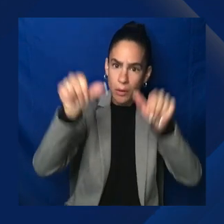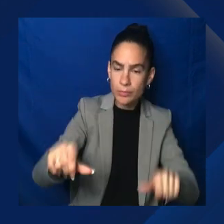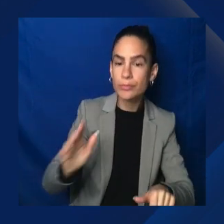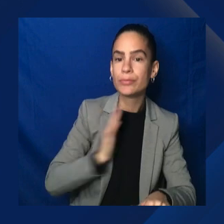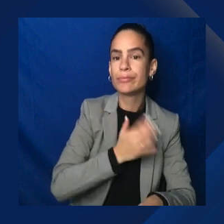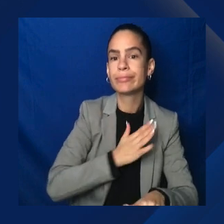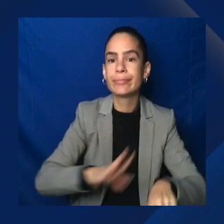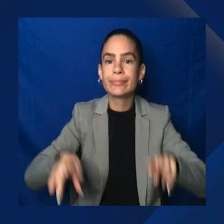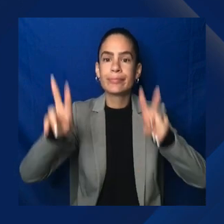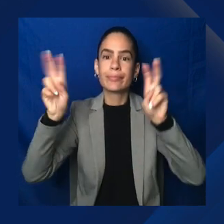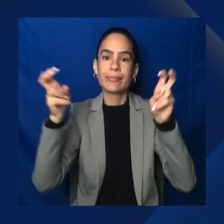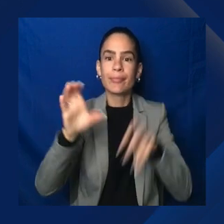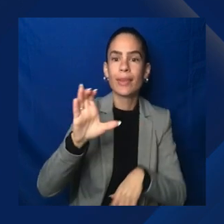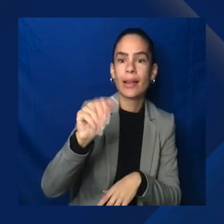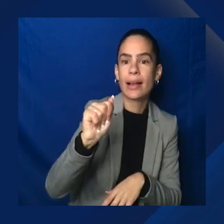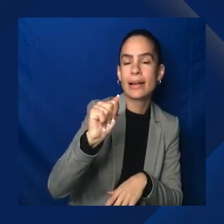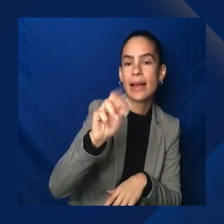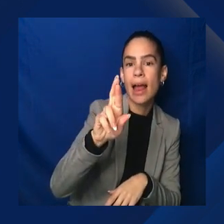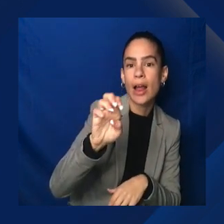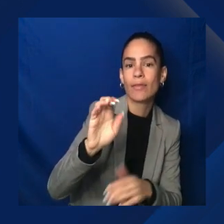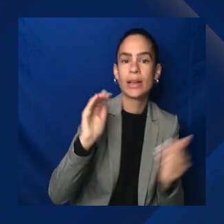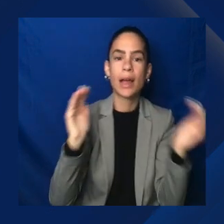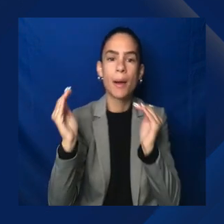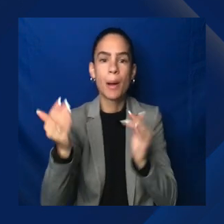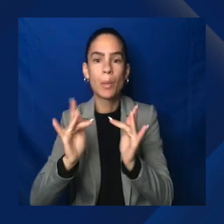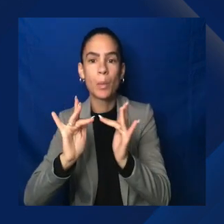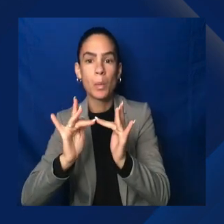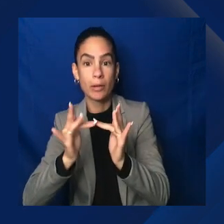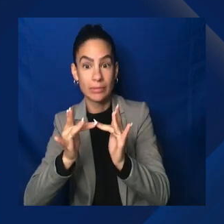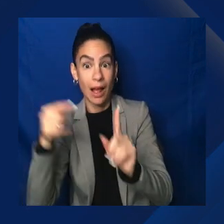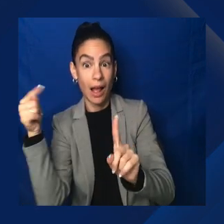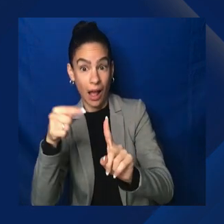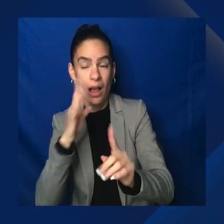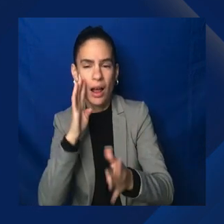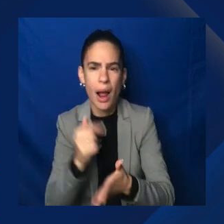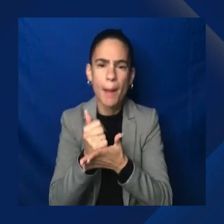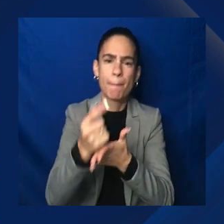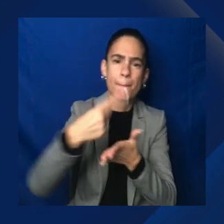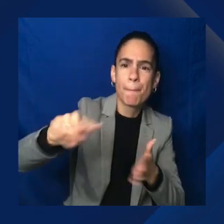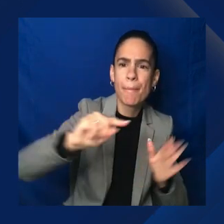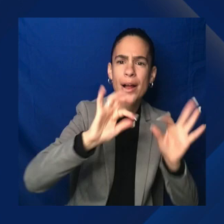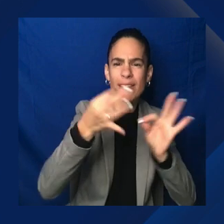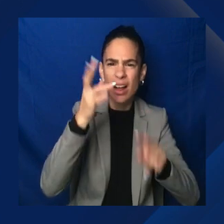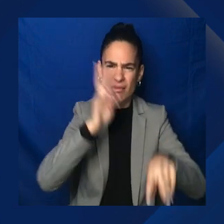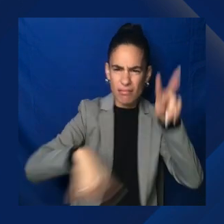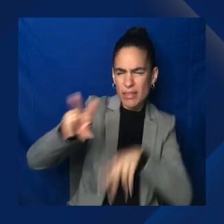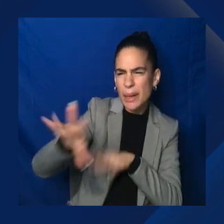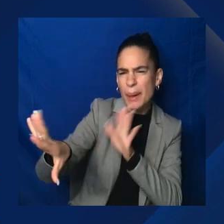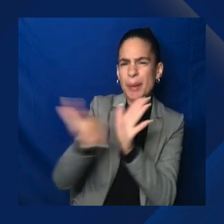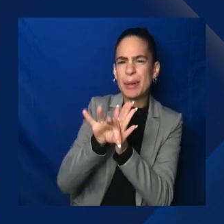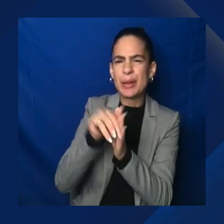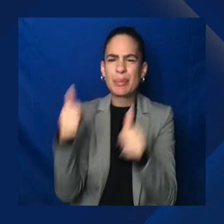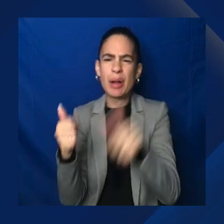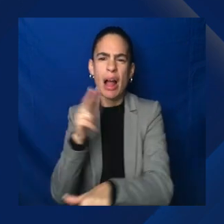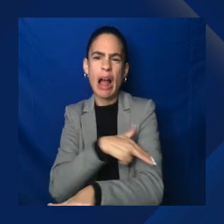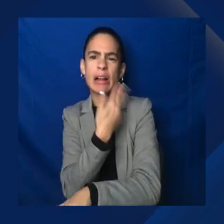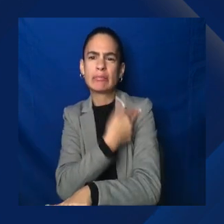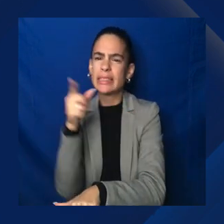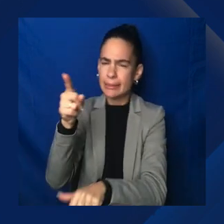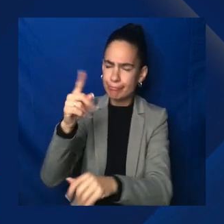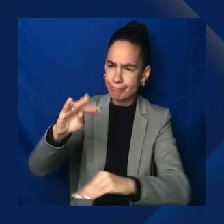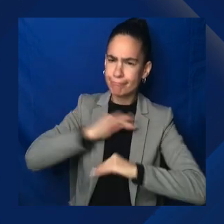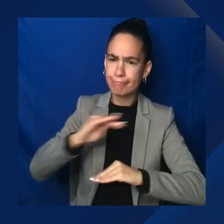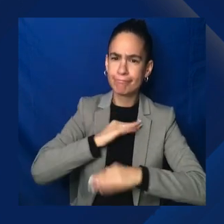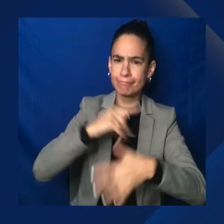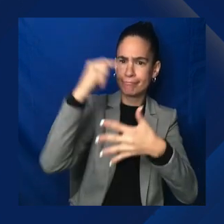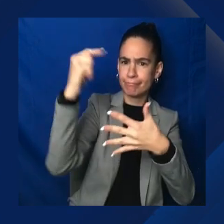families identify hospitals that have implemented evidence-based quality initiatives to keep pregnant and